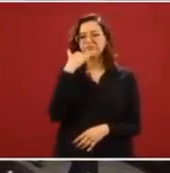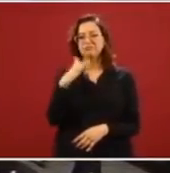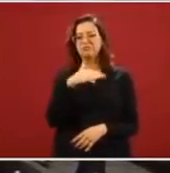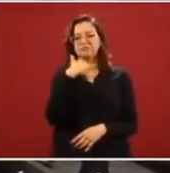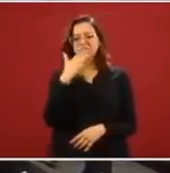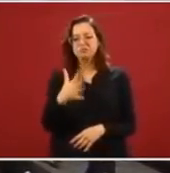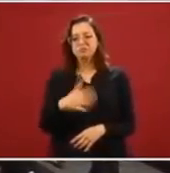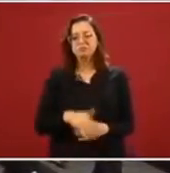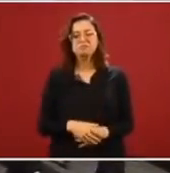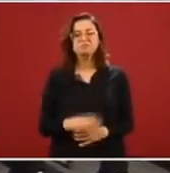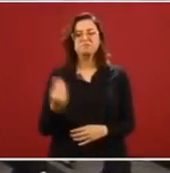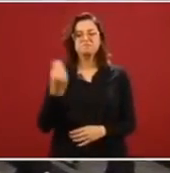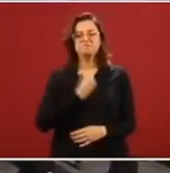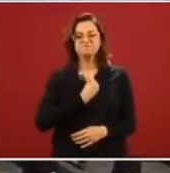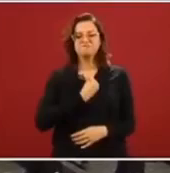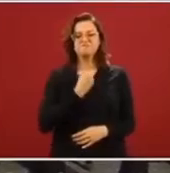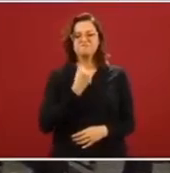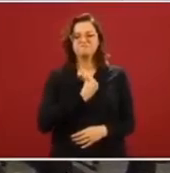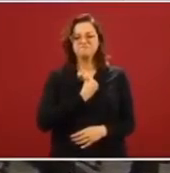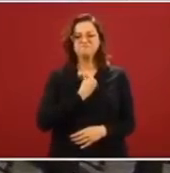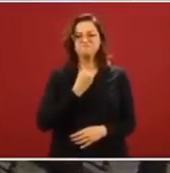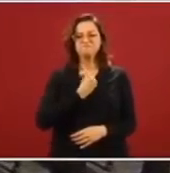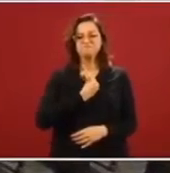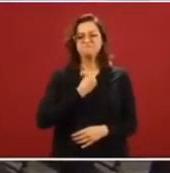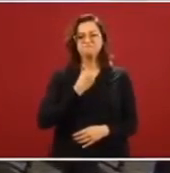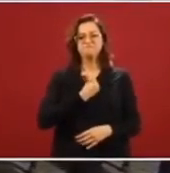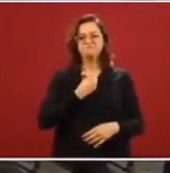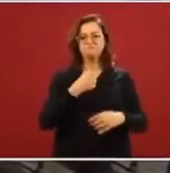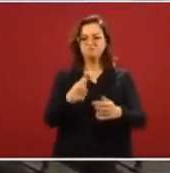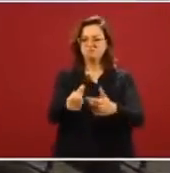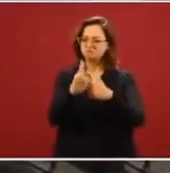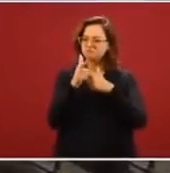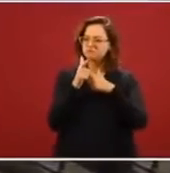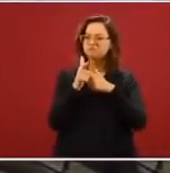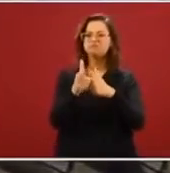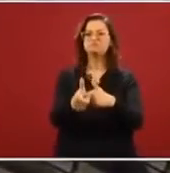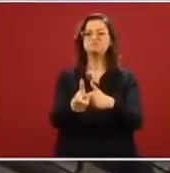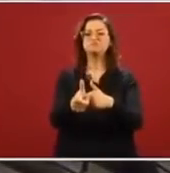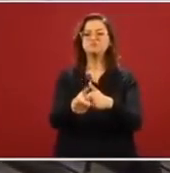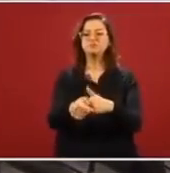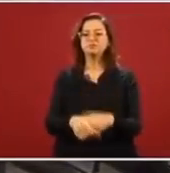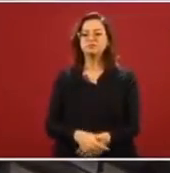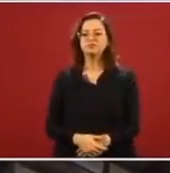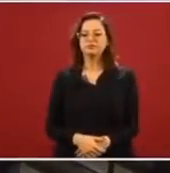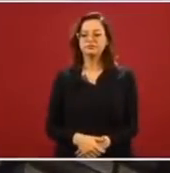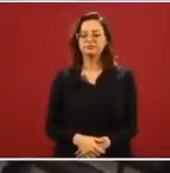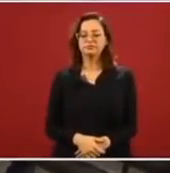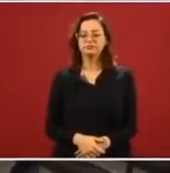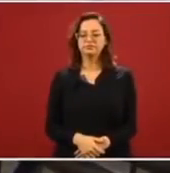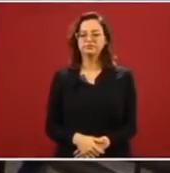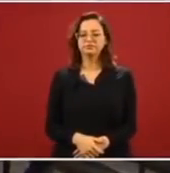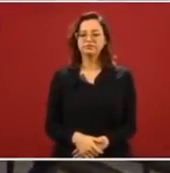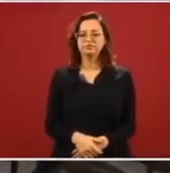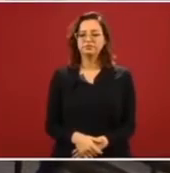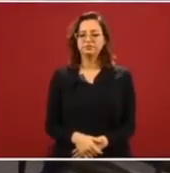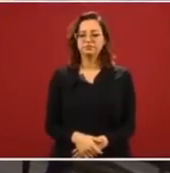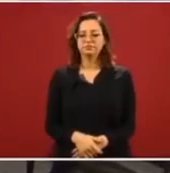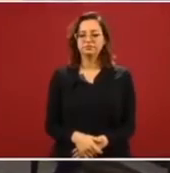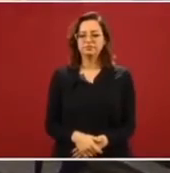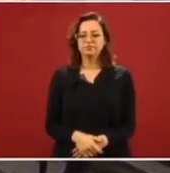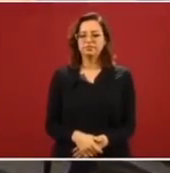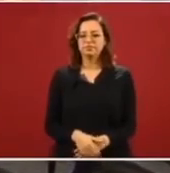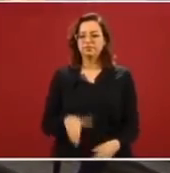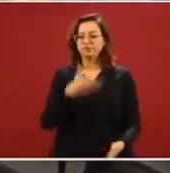corruptos. corrupt Y governments, estamos de pie. and we're still on our feet. Lo mismo